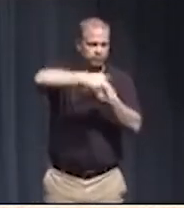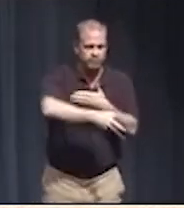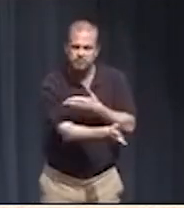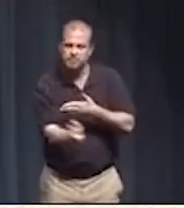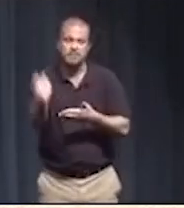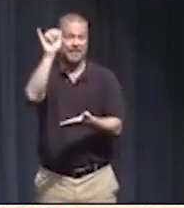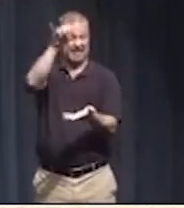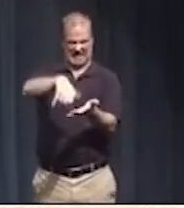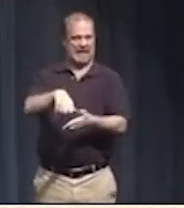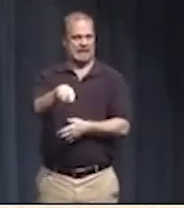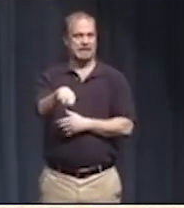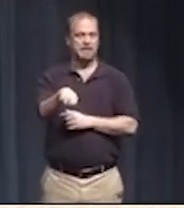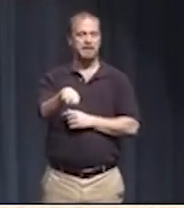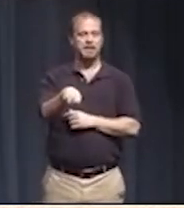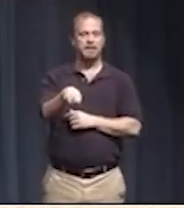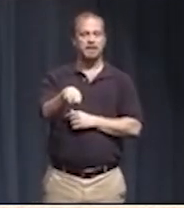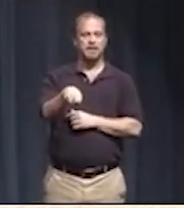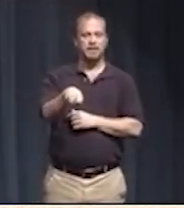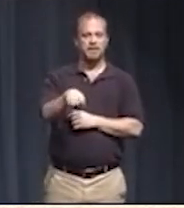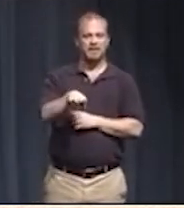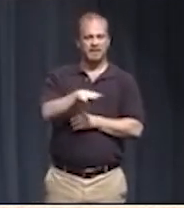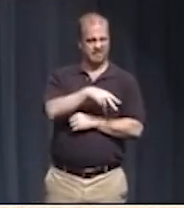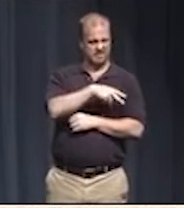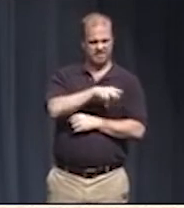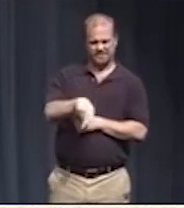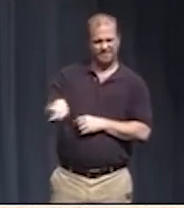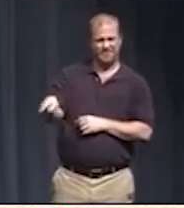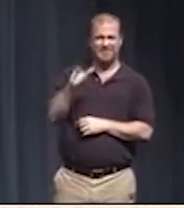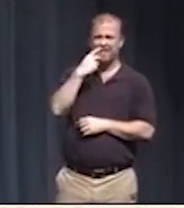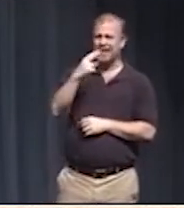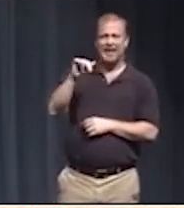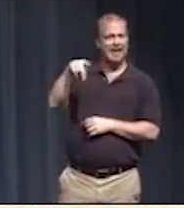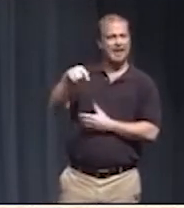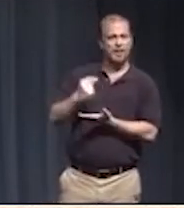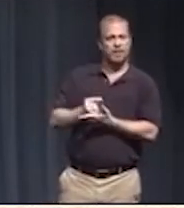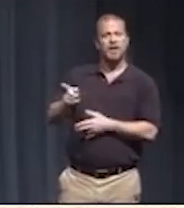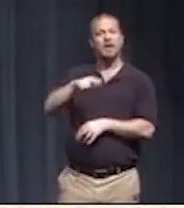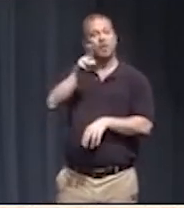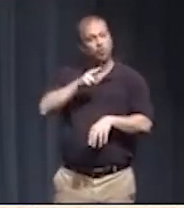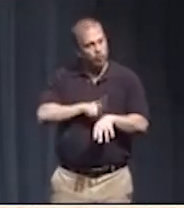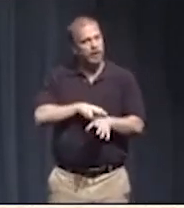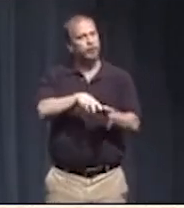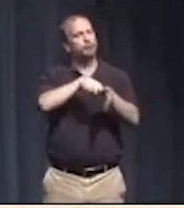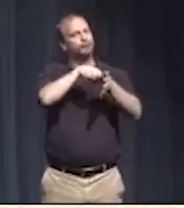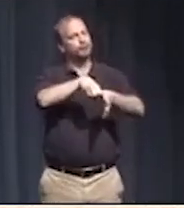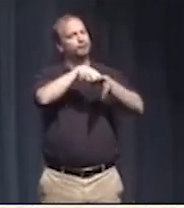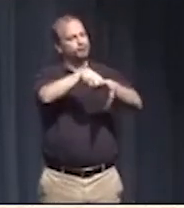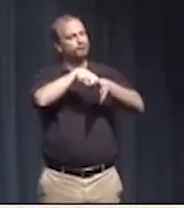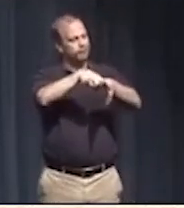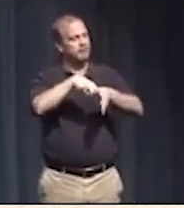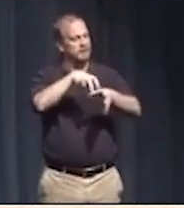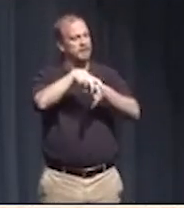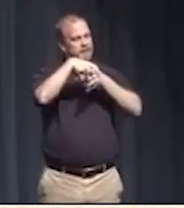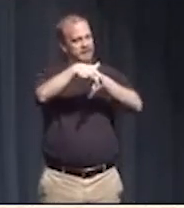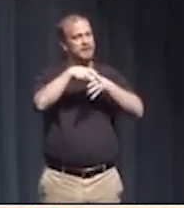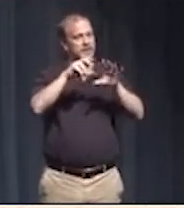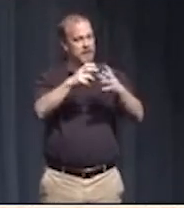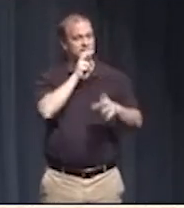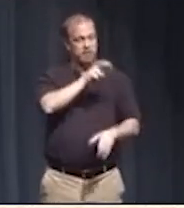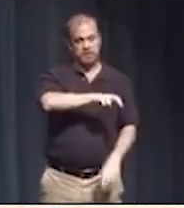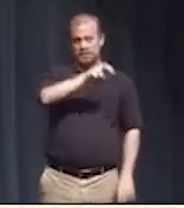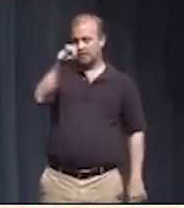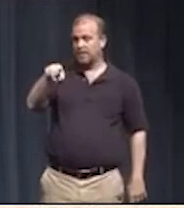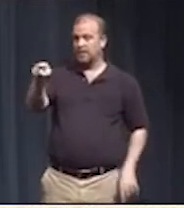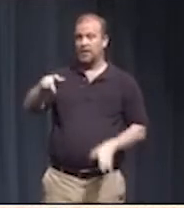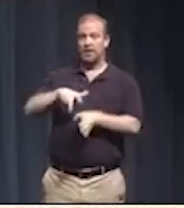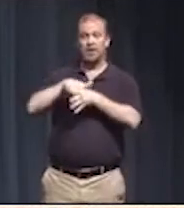she was like, he doesn't need hippotherapy anymore. He needs regular riding classes. So we moved him over and he did